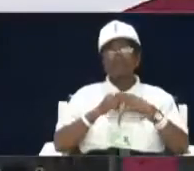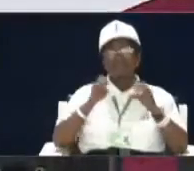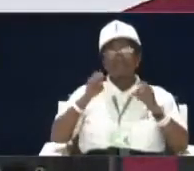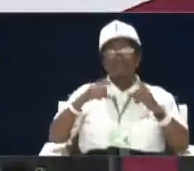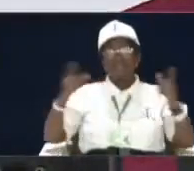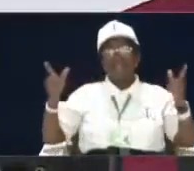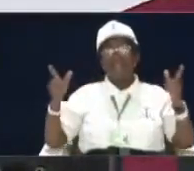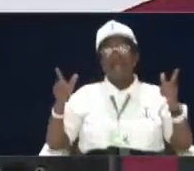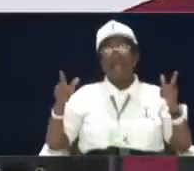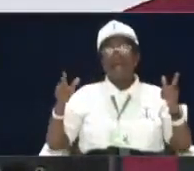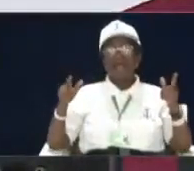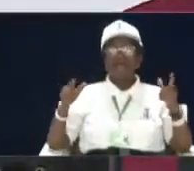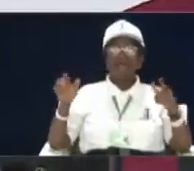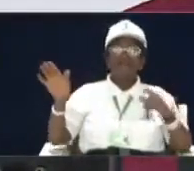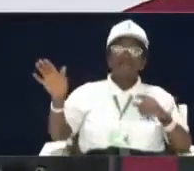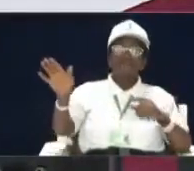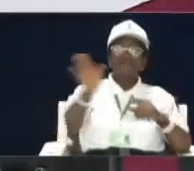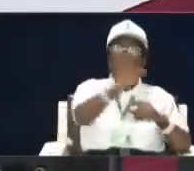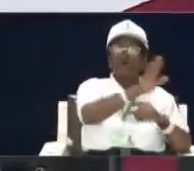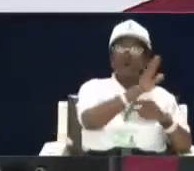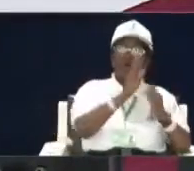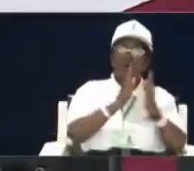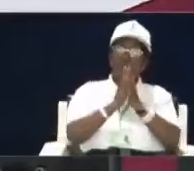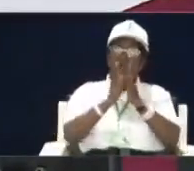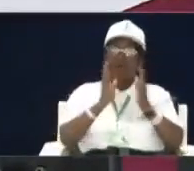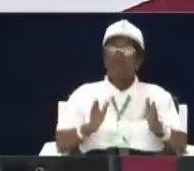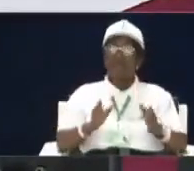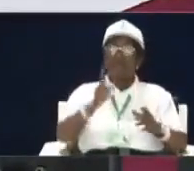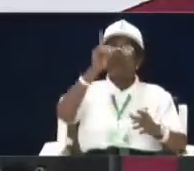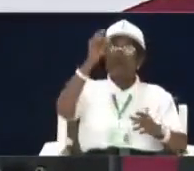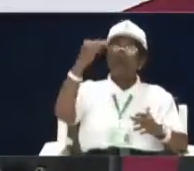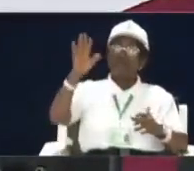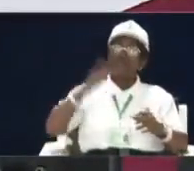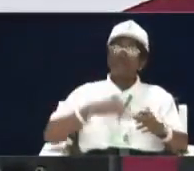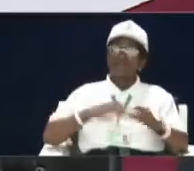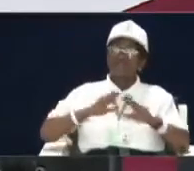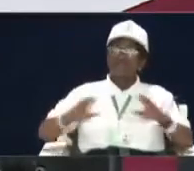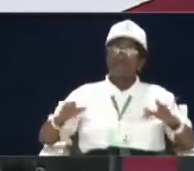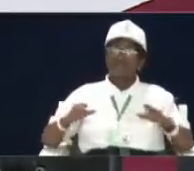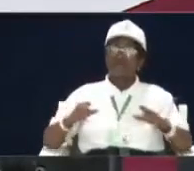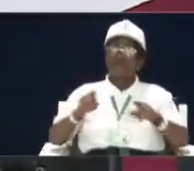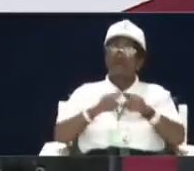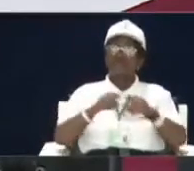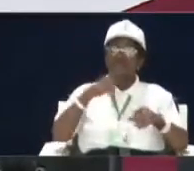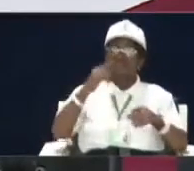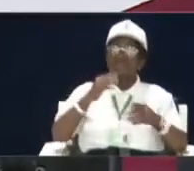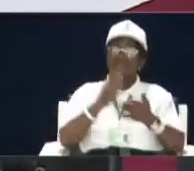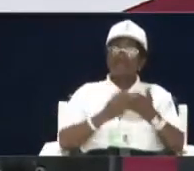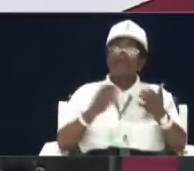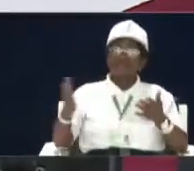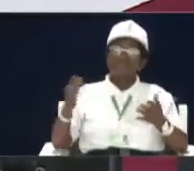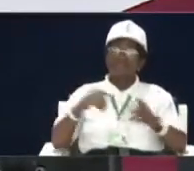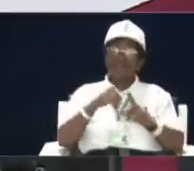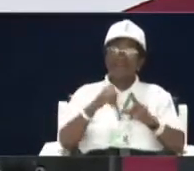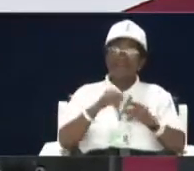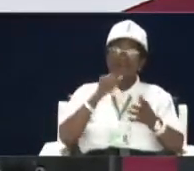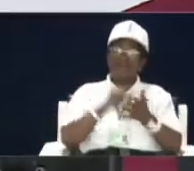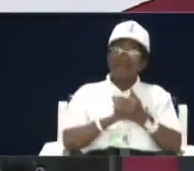Enlarge your prayer. One of my children also said something about that.